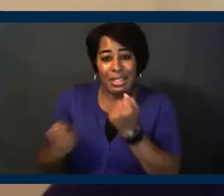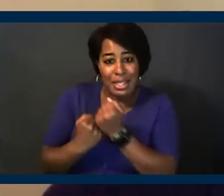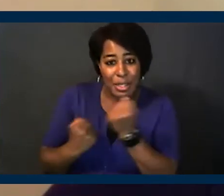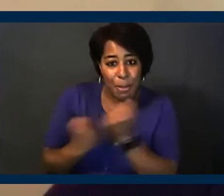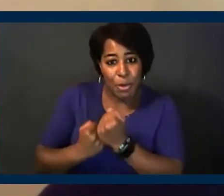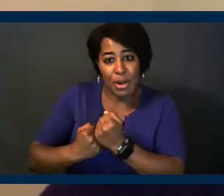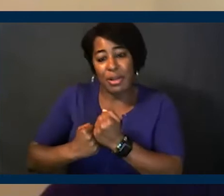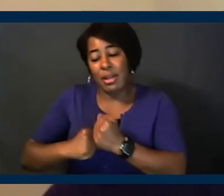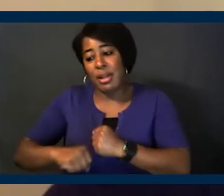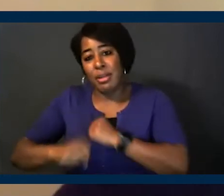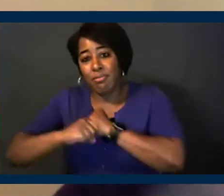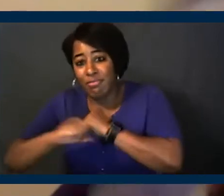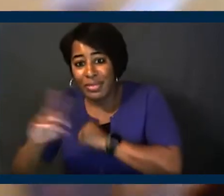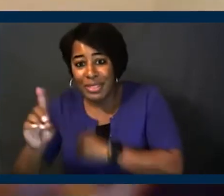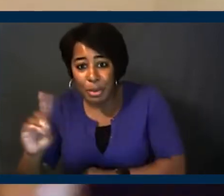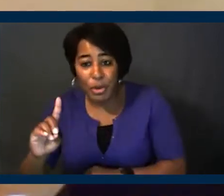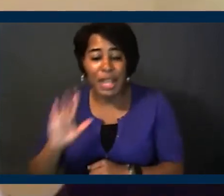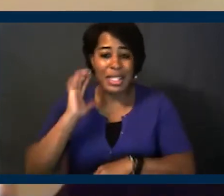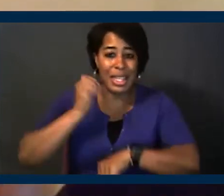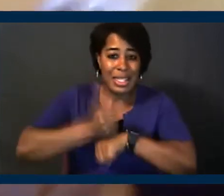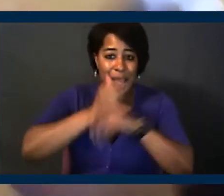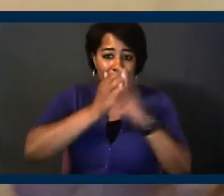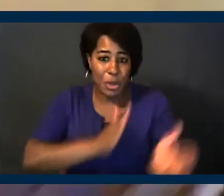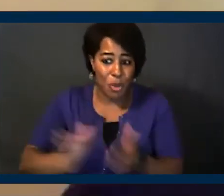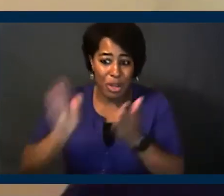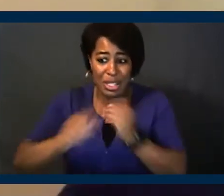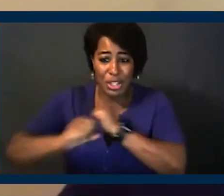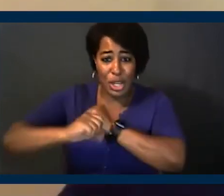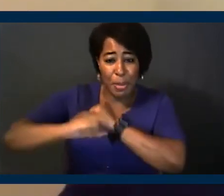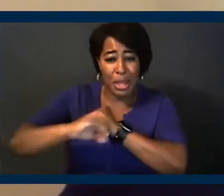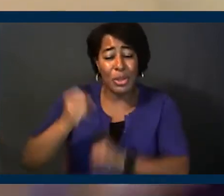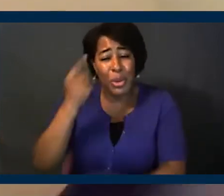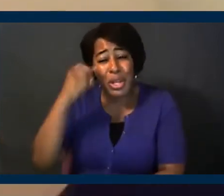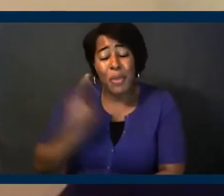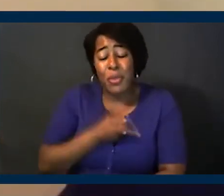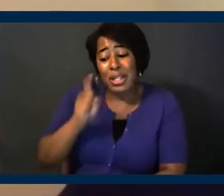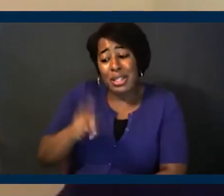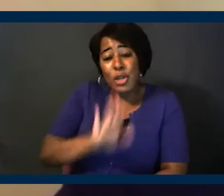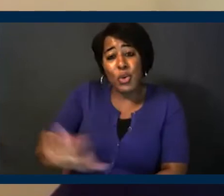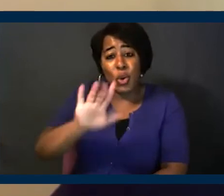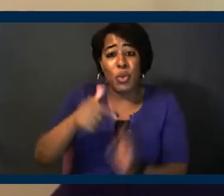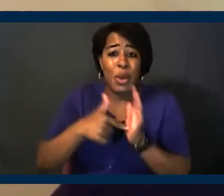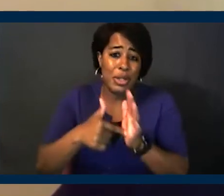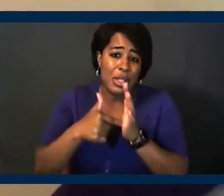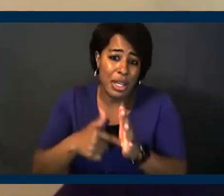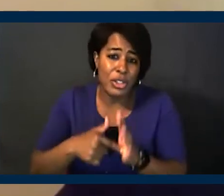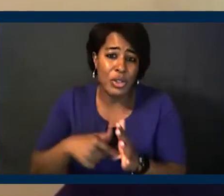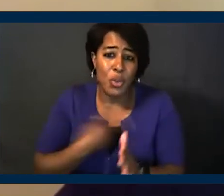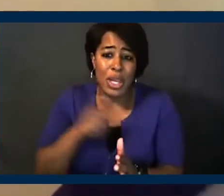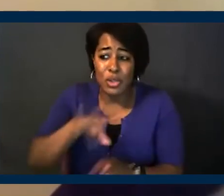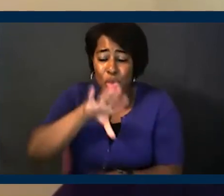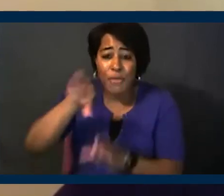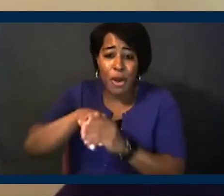the organizing structure for campaigns. So we need your representation and we need for you to be a part of the party's structure. So